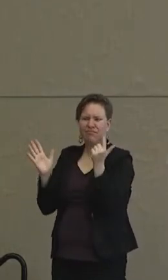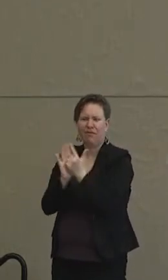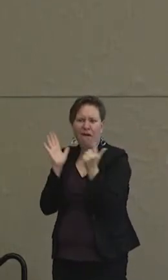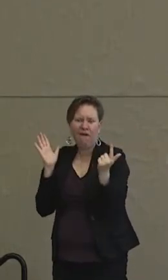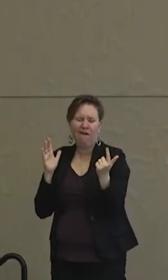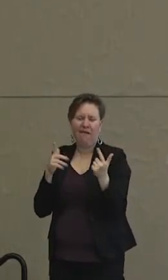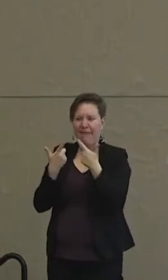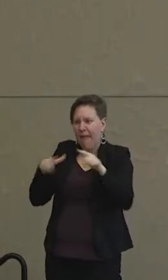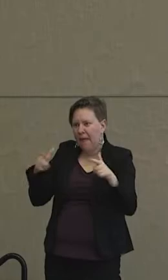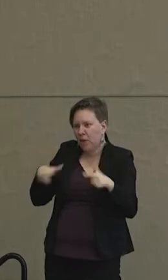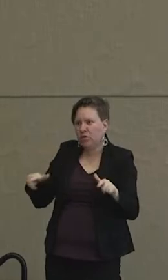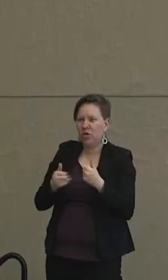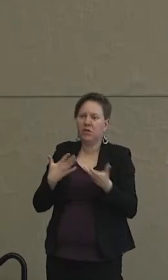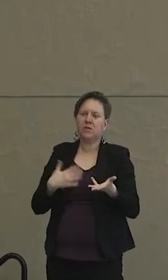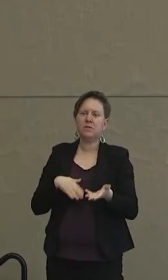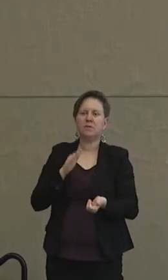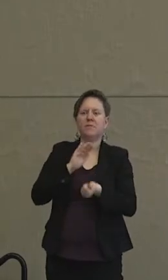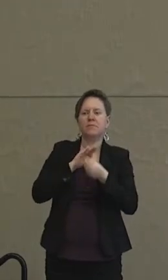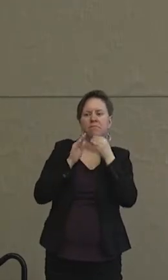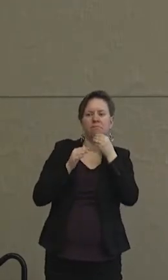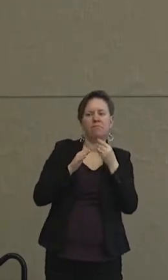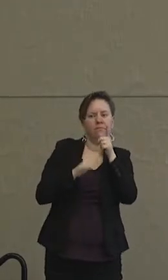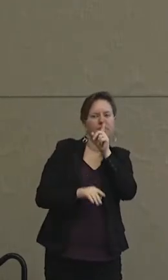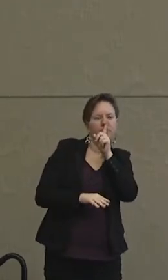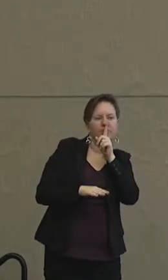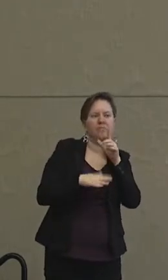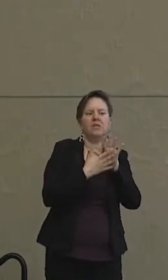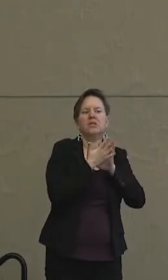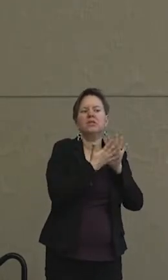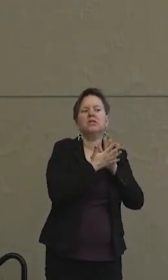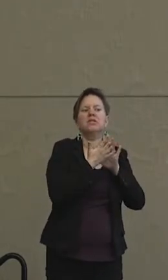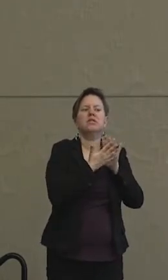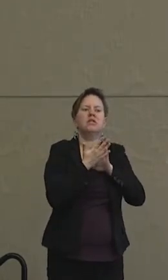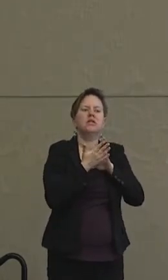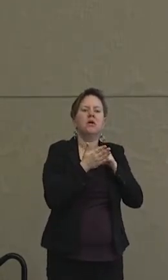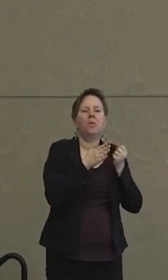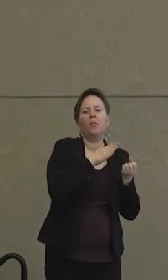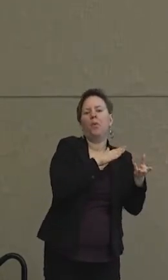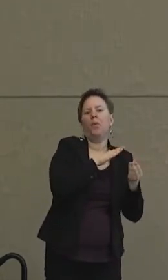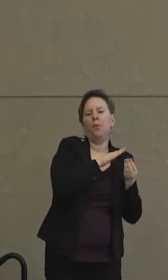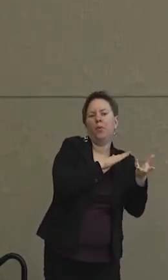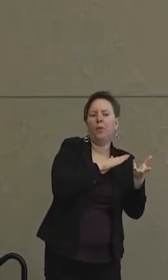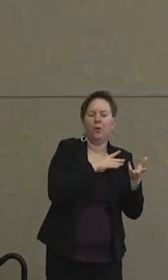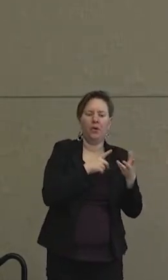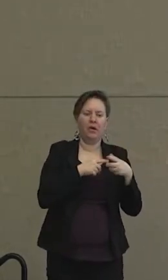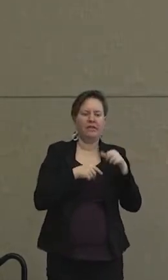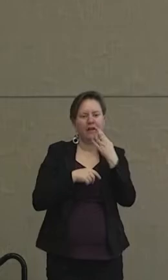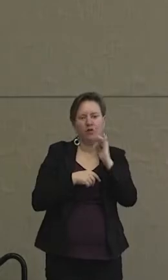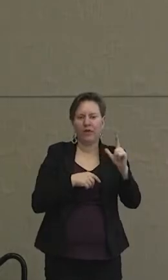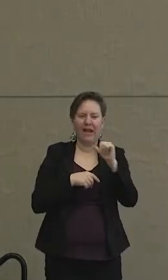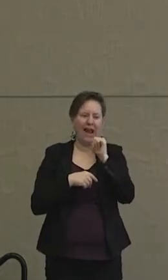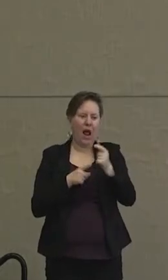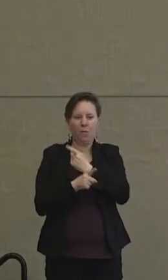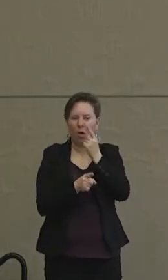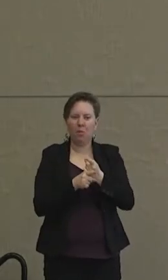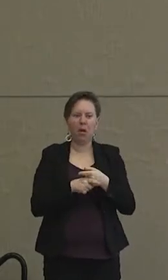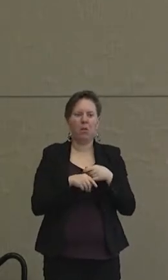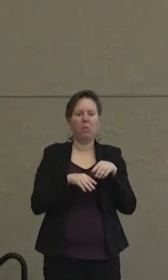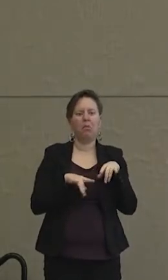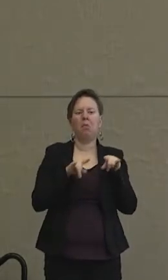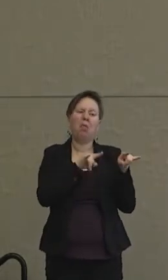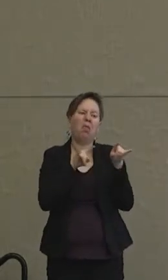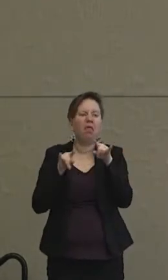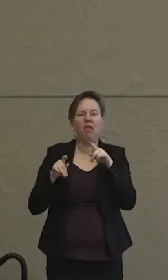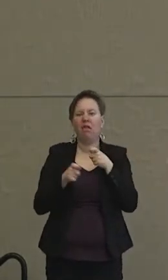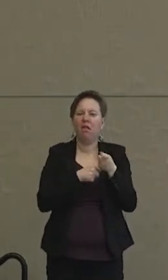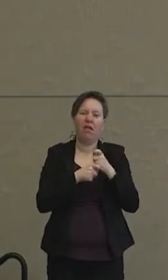of that gray area, that low-level sexually inappropriate behavior that men have been getting away with